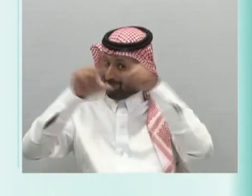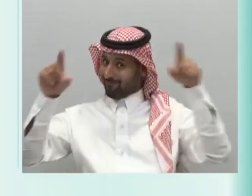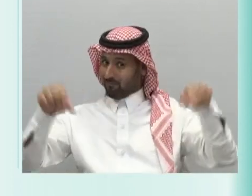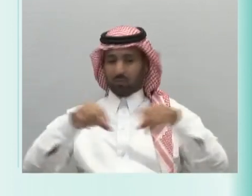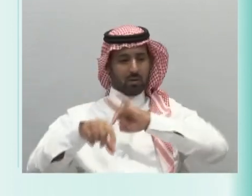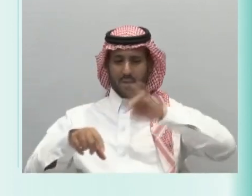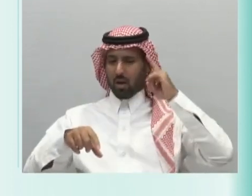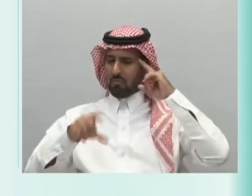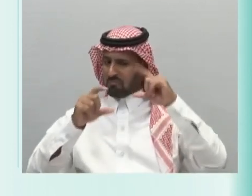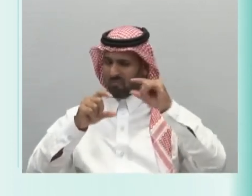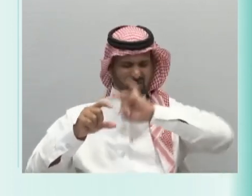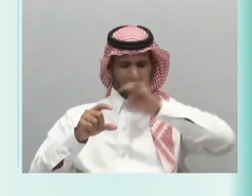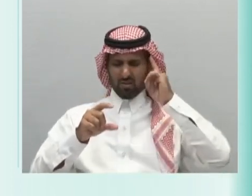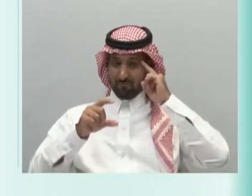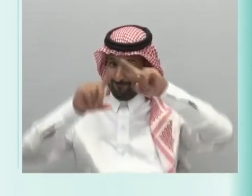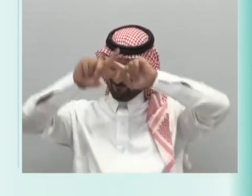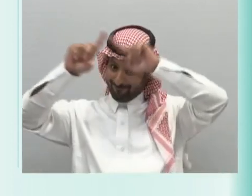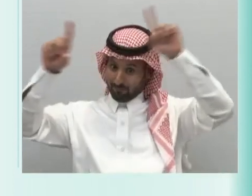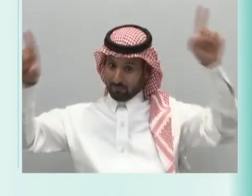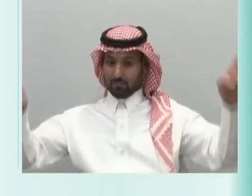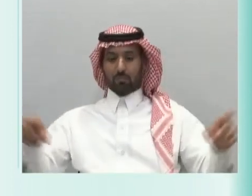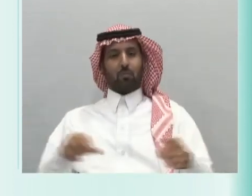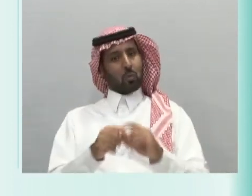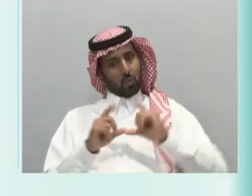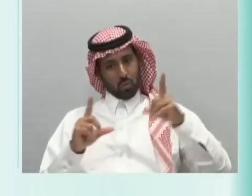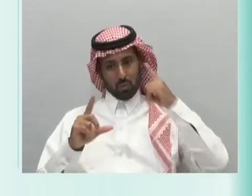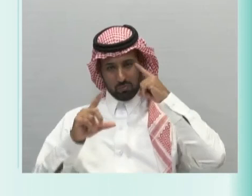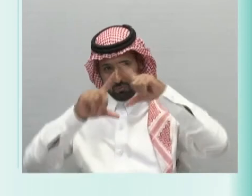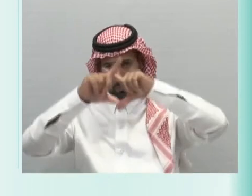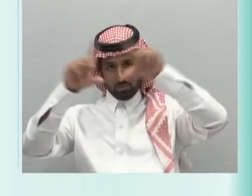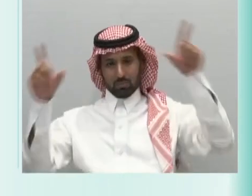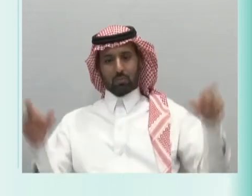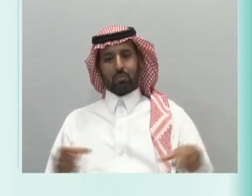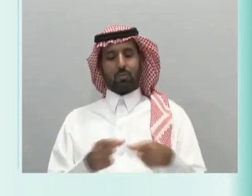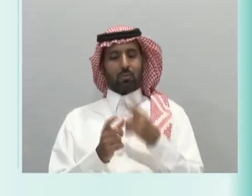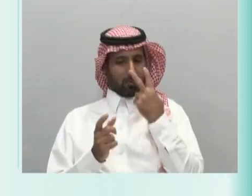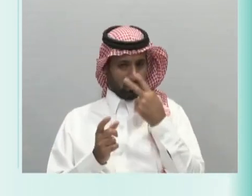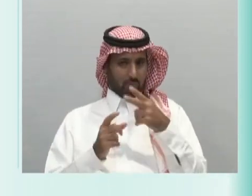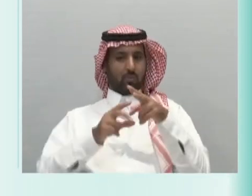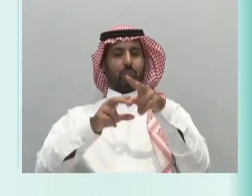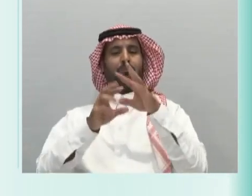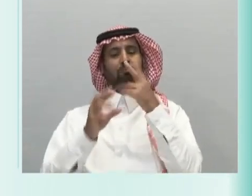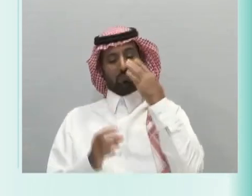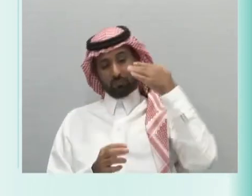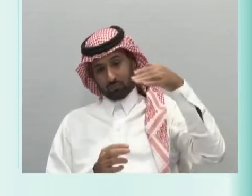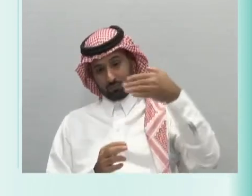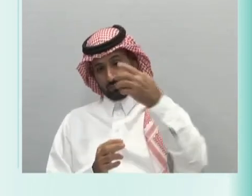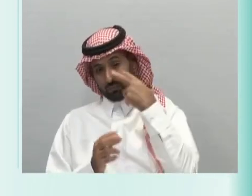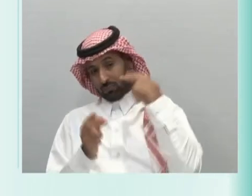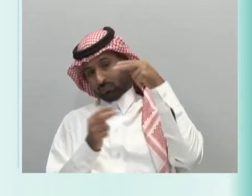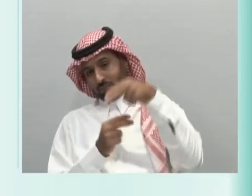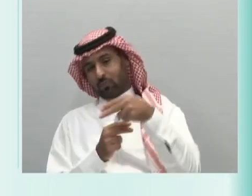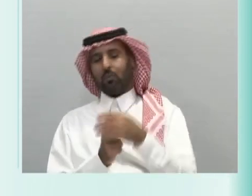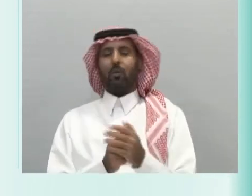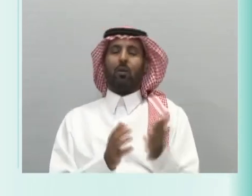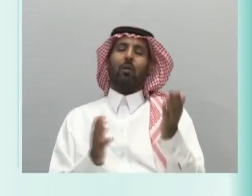they're not small. The right answer is it has large circular windows. Circular windows means the area. Next,